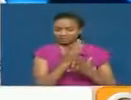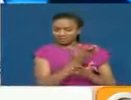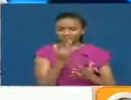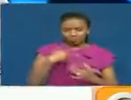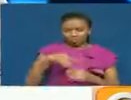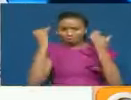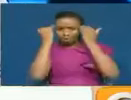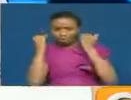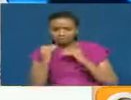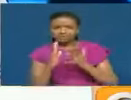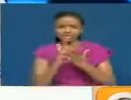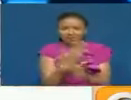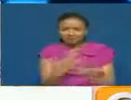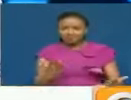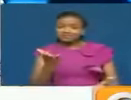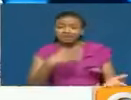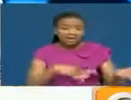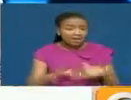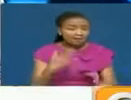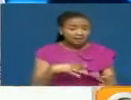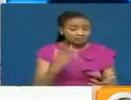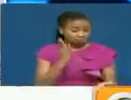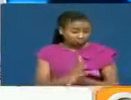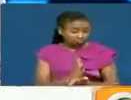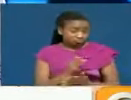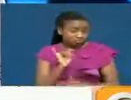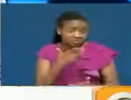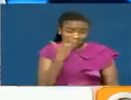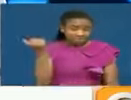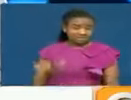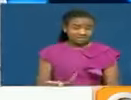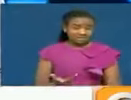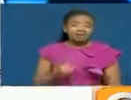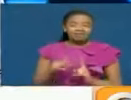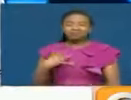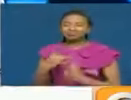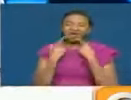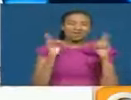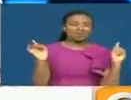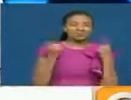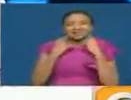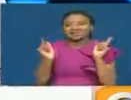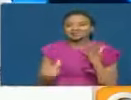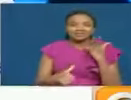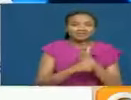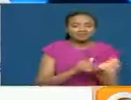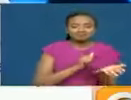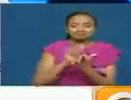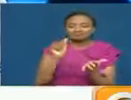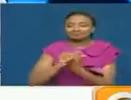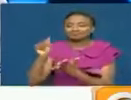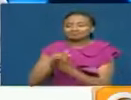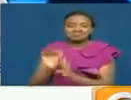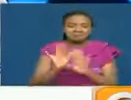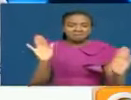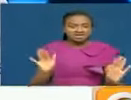and perhaps even recovered some stolen property from them. It is surely not enough to publish names of suspected